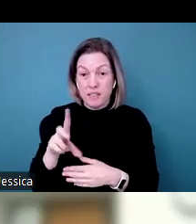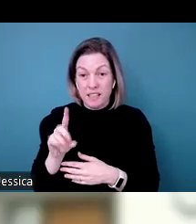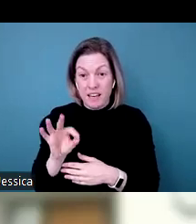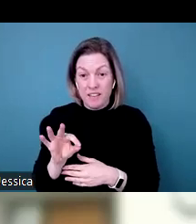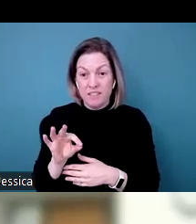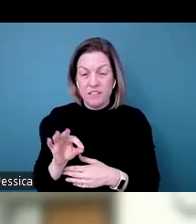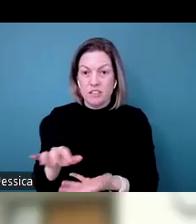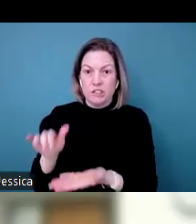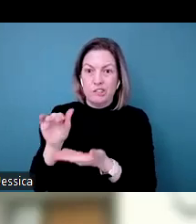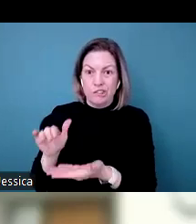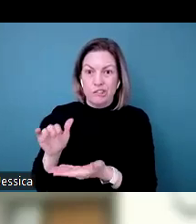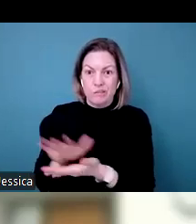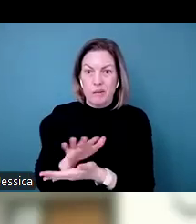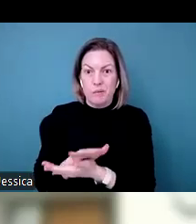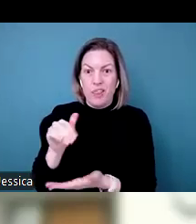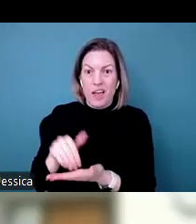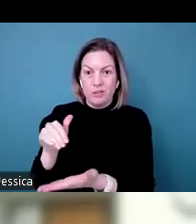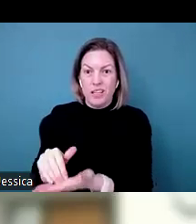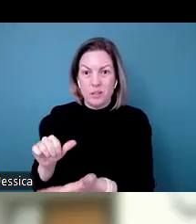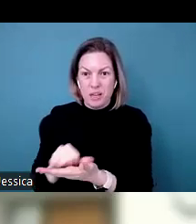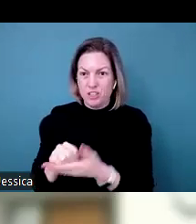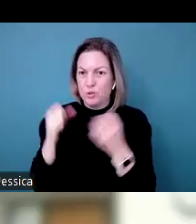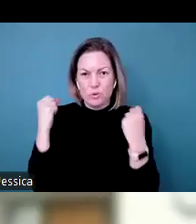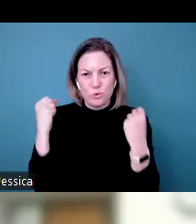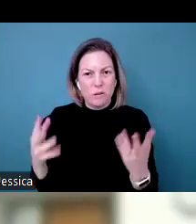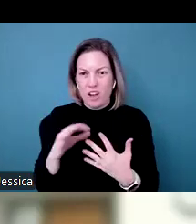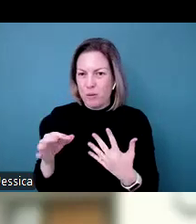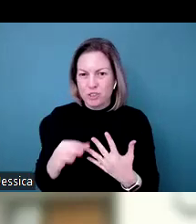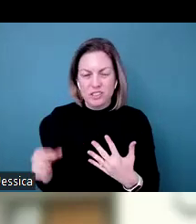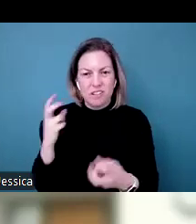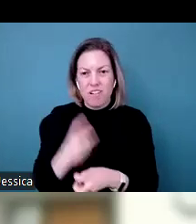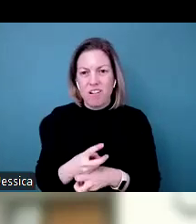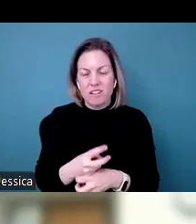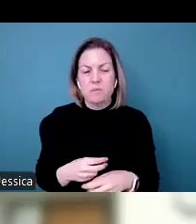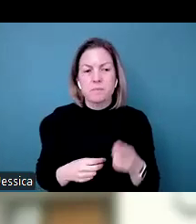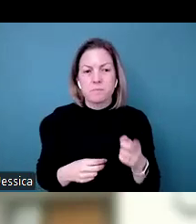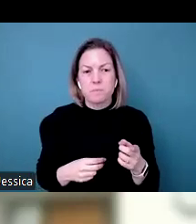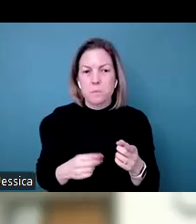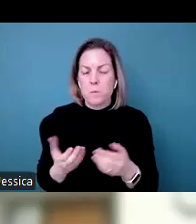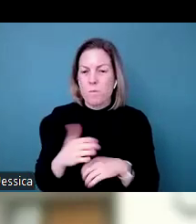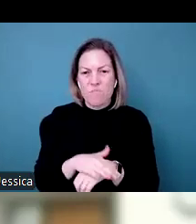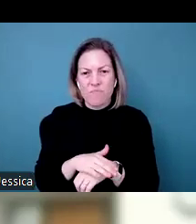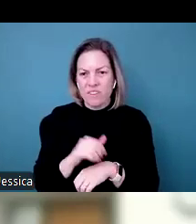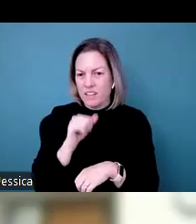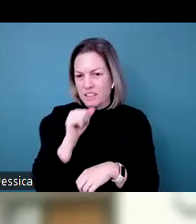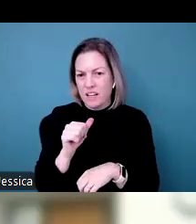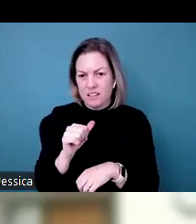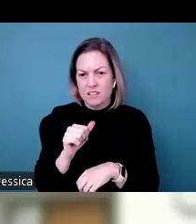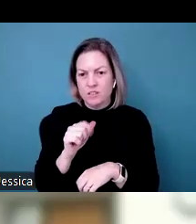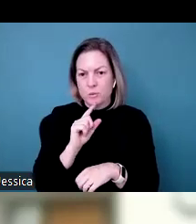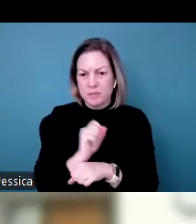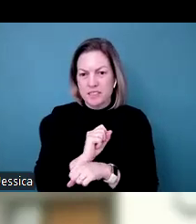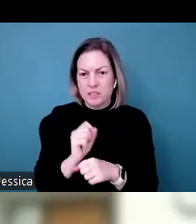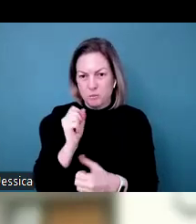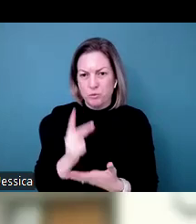of paper with thousands of pages and many options. And then the coverage would not be totally clear to an individual when